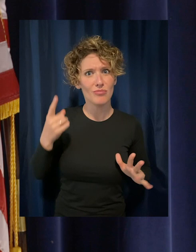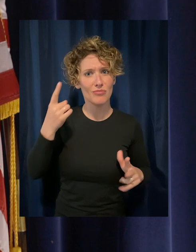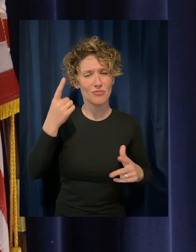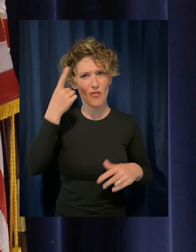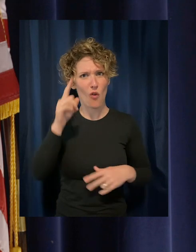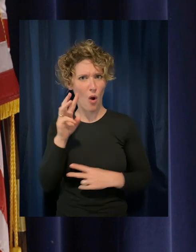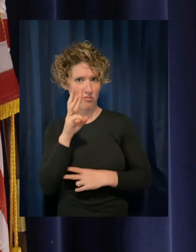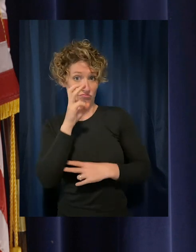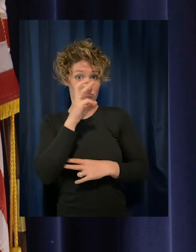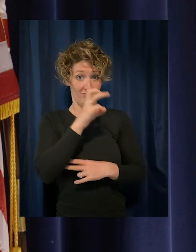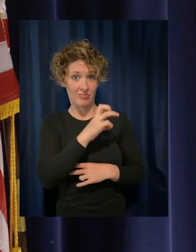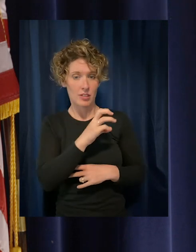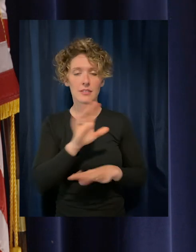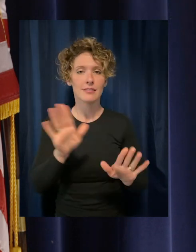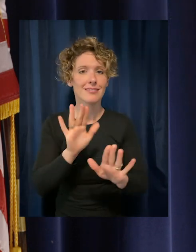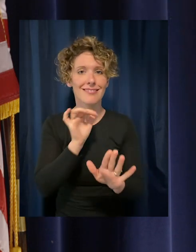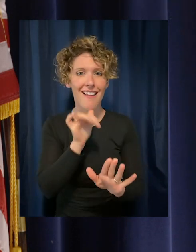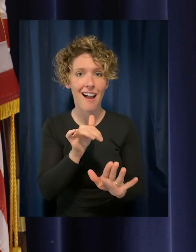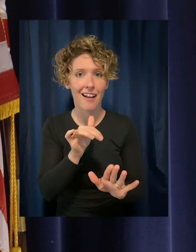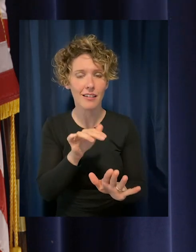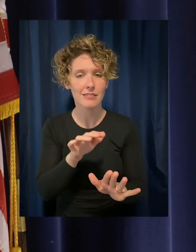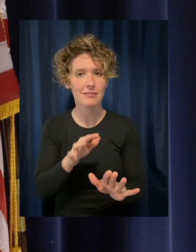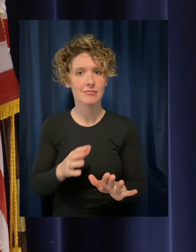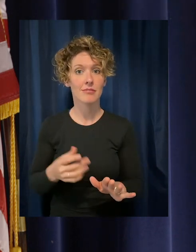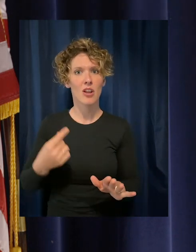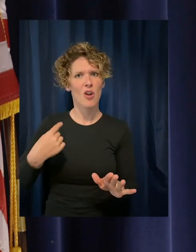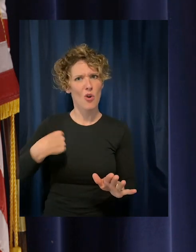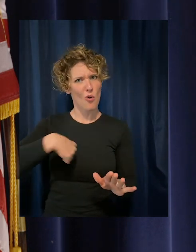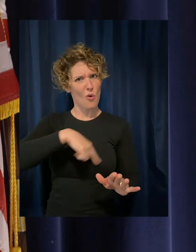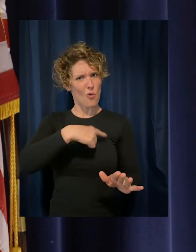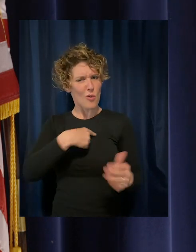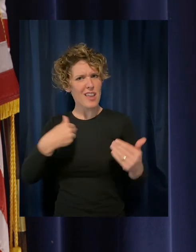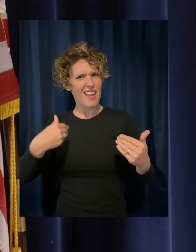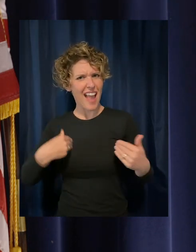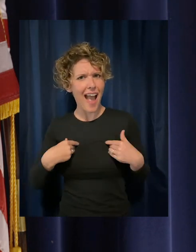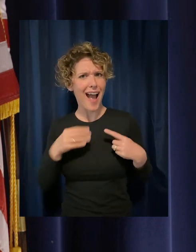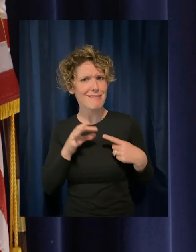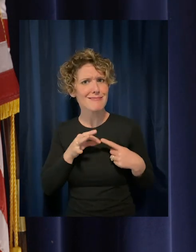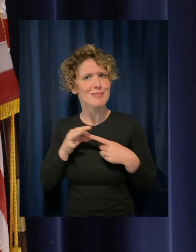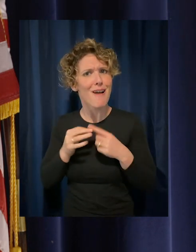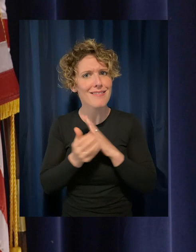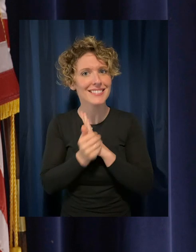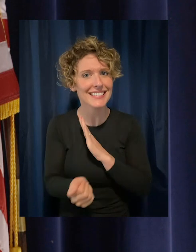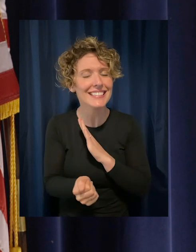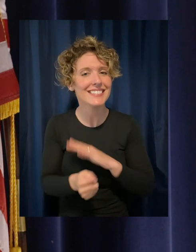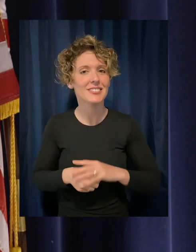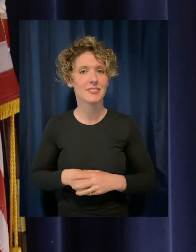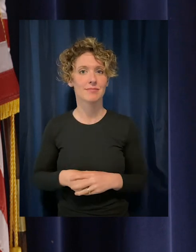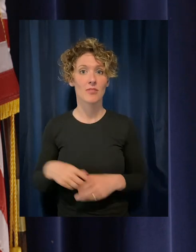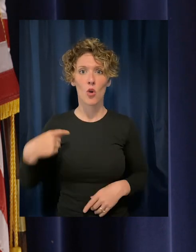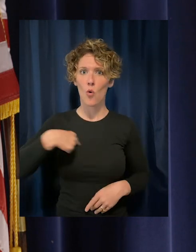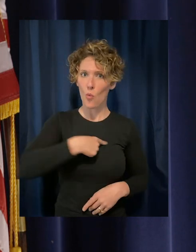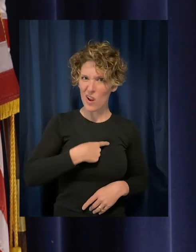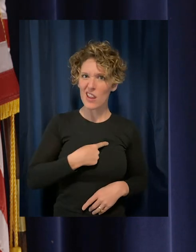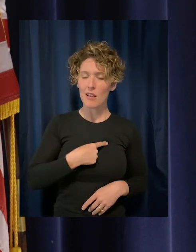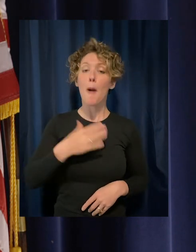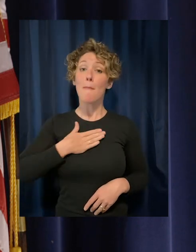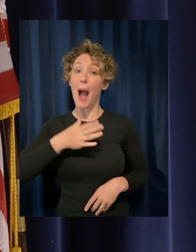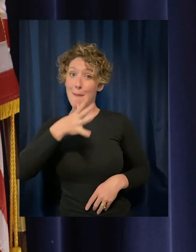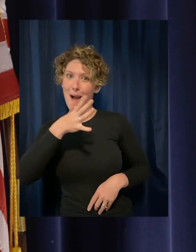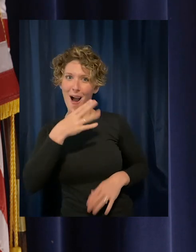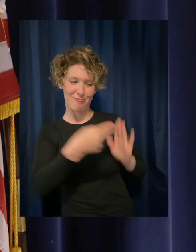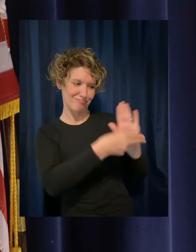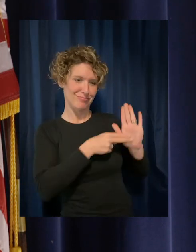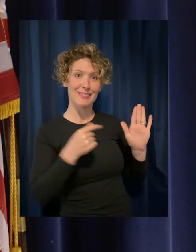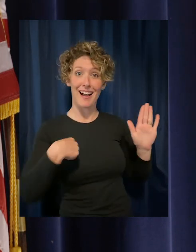amid sluggish behavior. My mom once referred to us as a group of type A slackers, and I could not have said